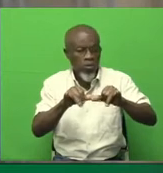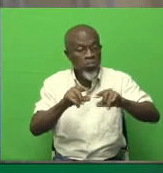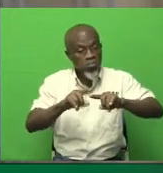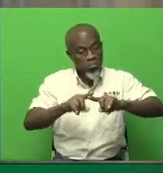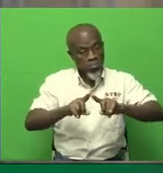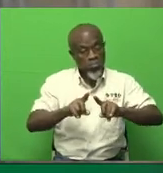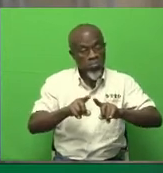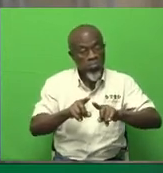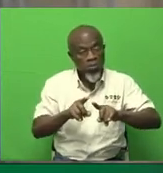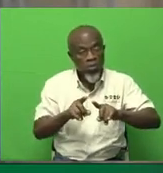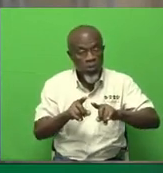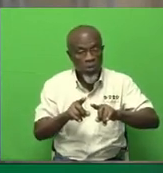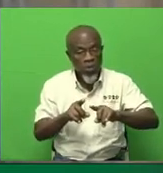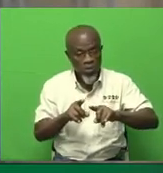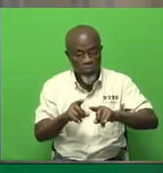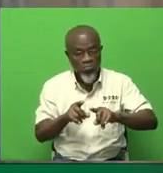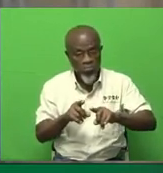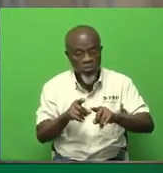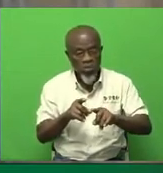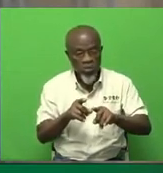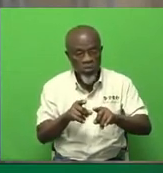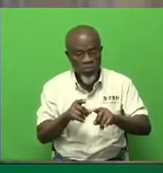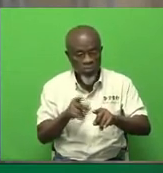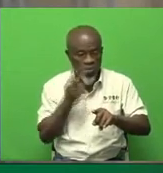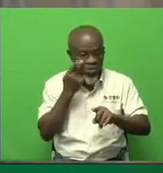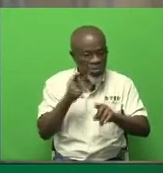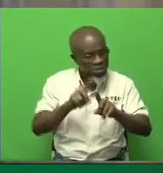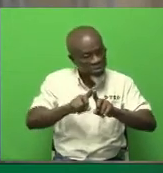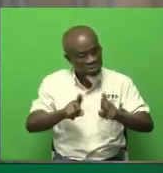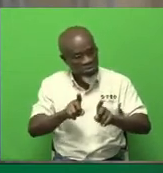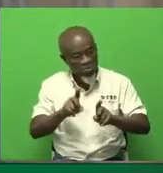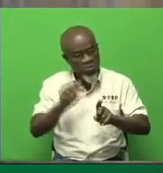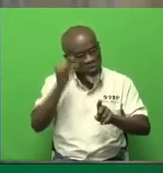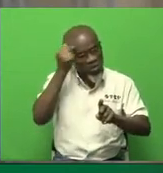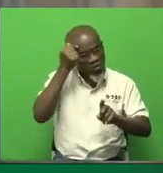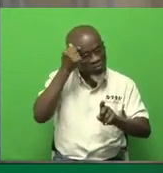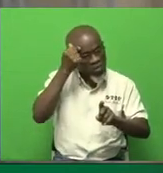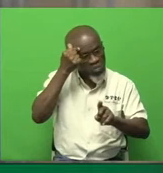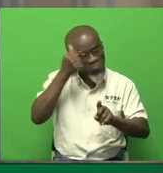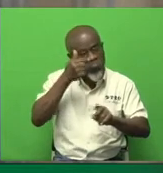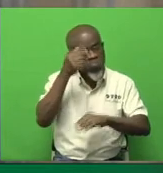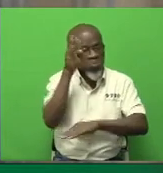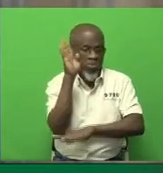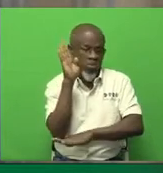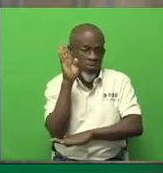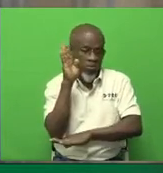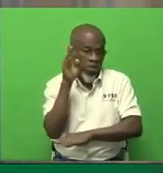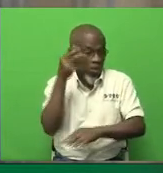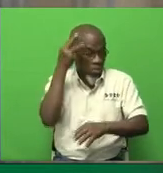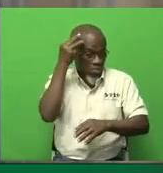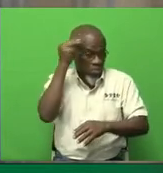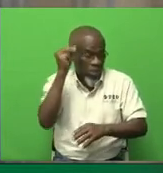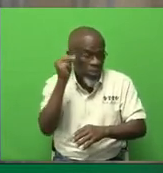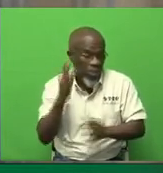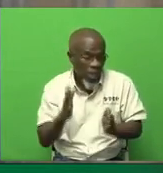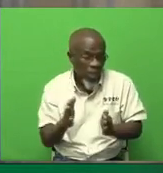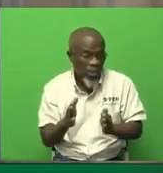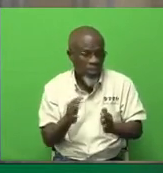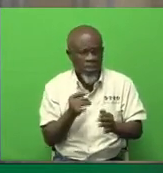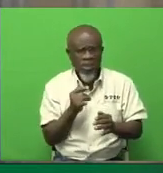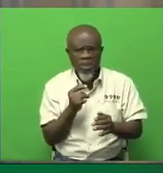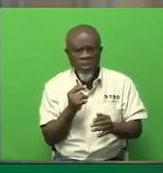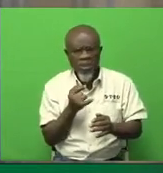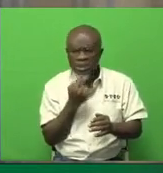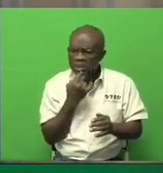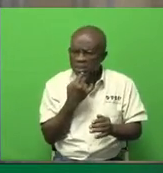in the economy promised by the government based on that minor change the minister as I said seized the opportunity to